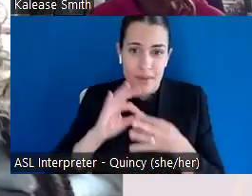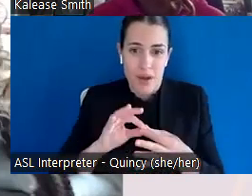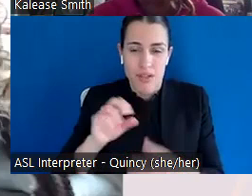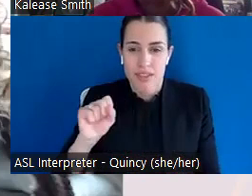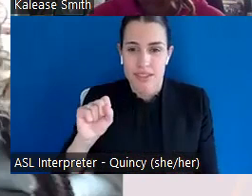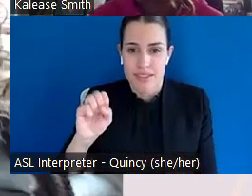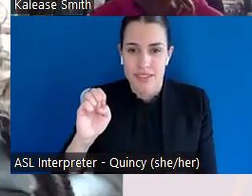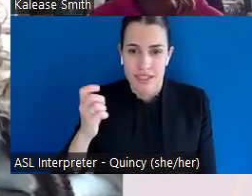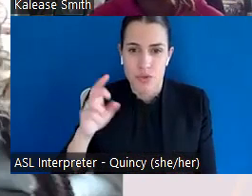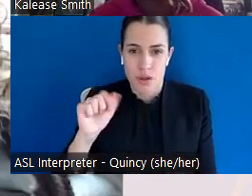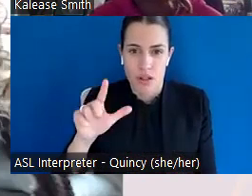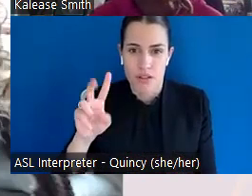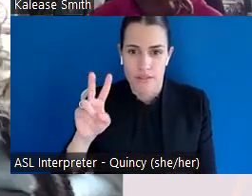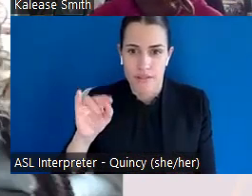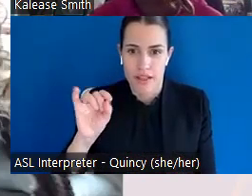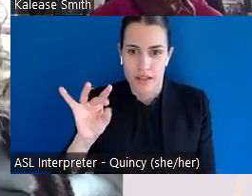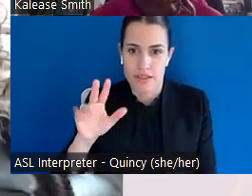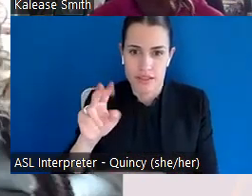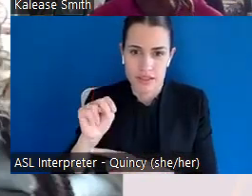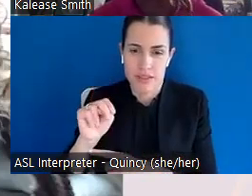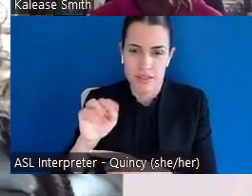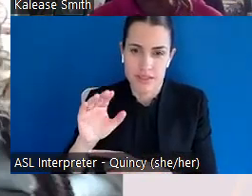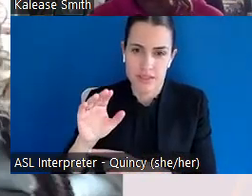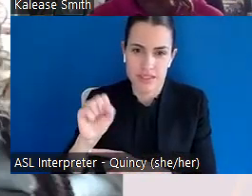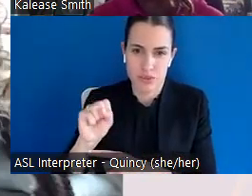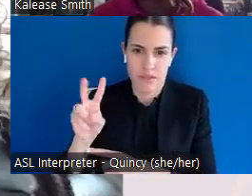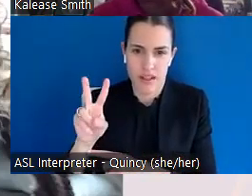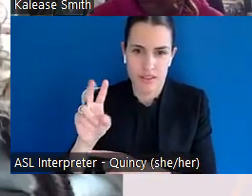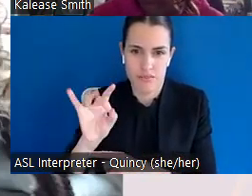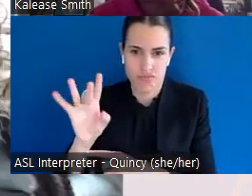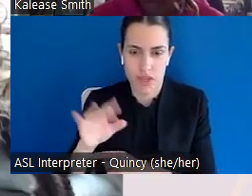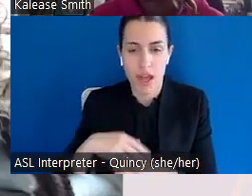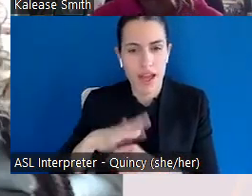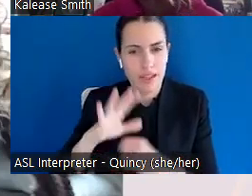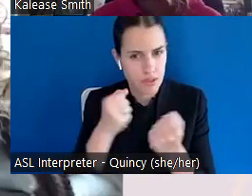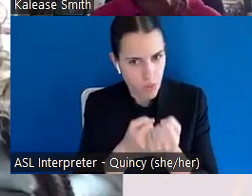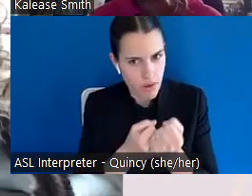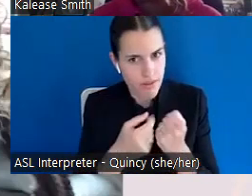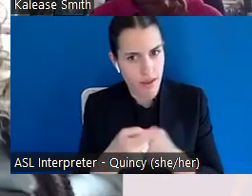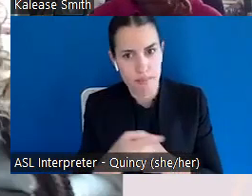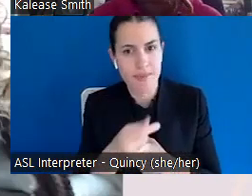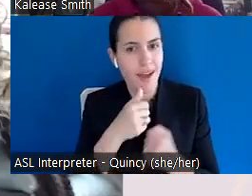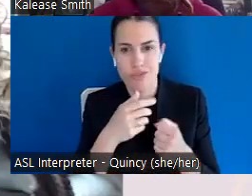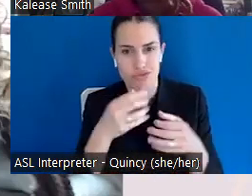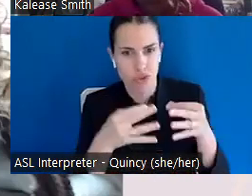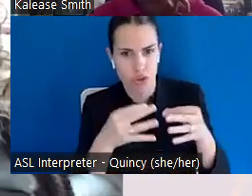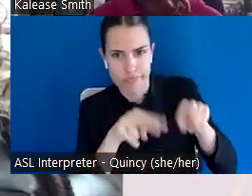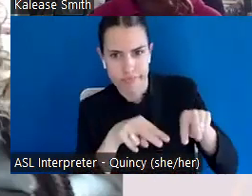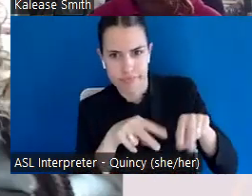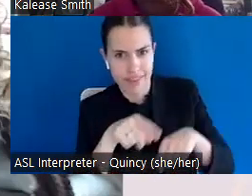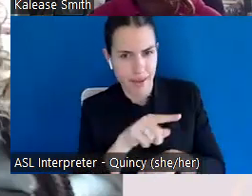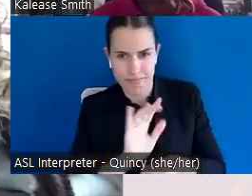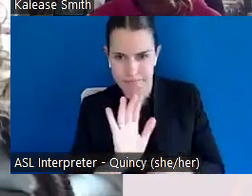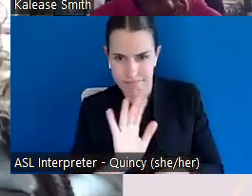is and how to help survivors and support them and not judge them. So I'm